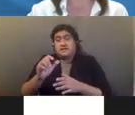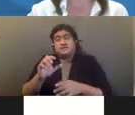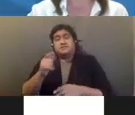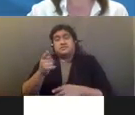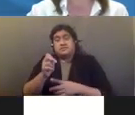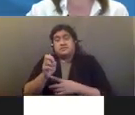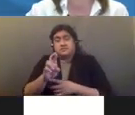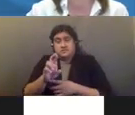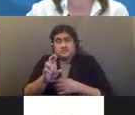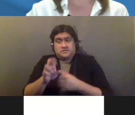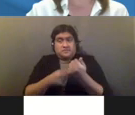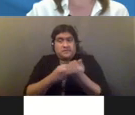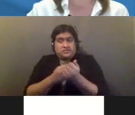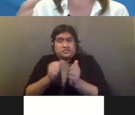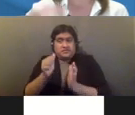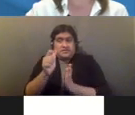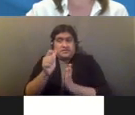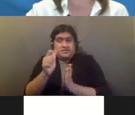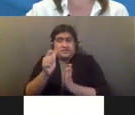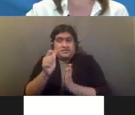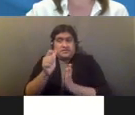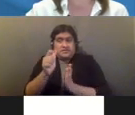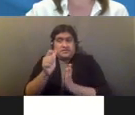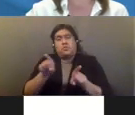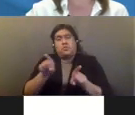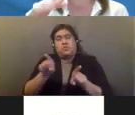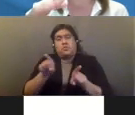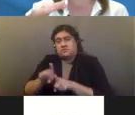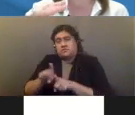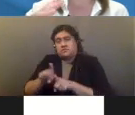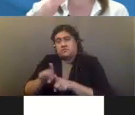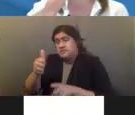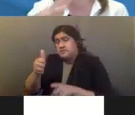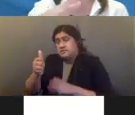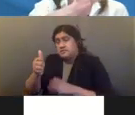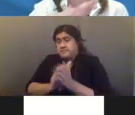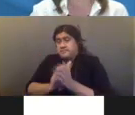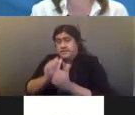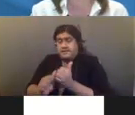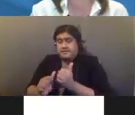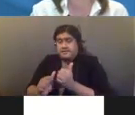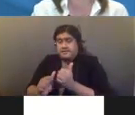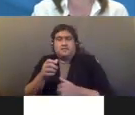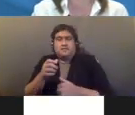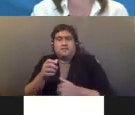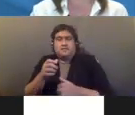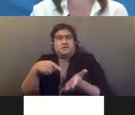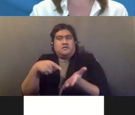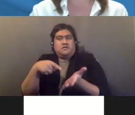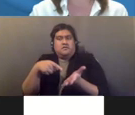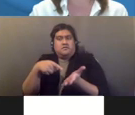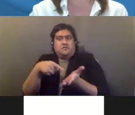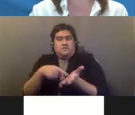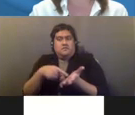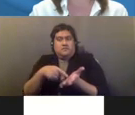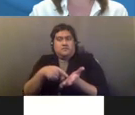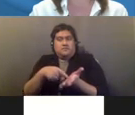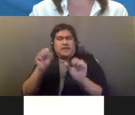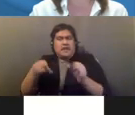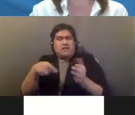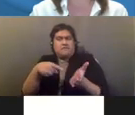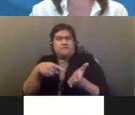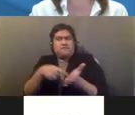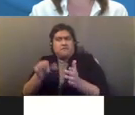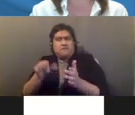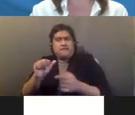Care Act, which really mandates that any program or institution that is